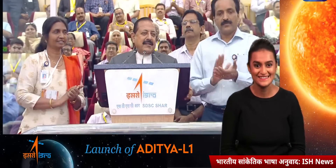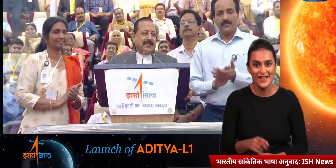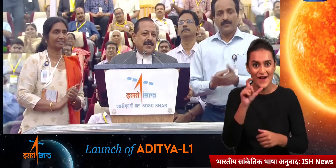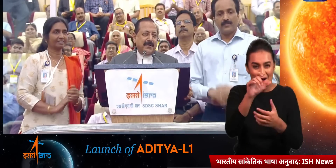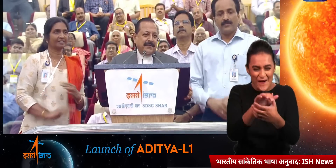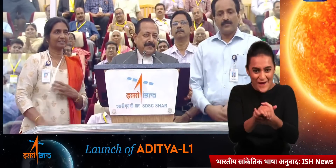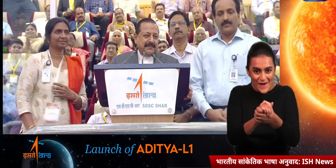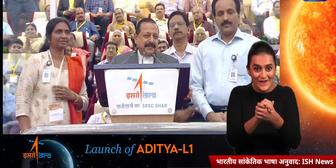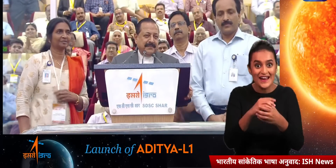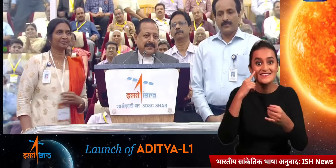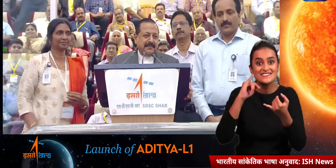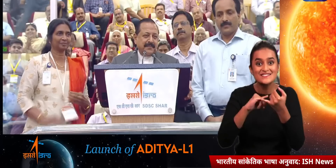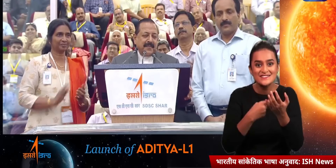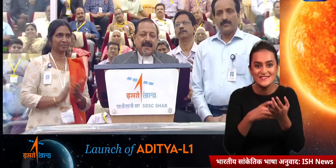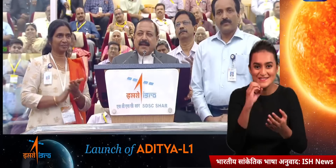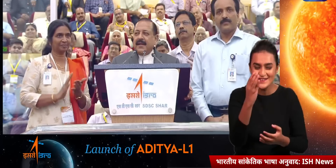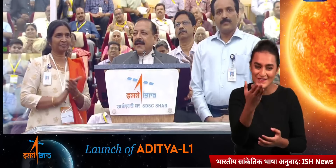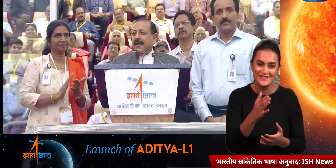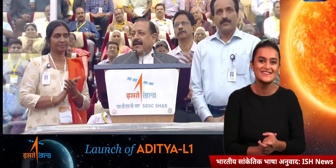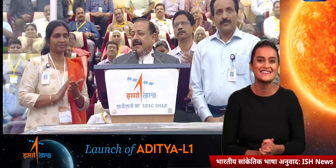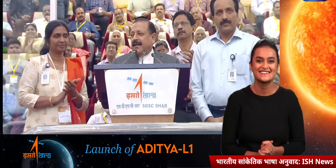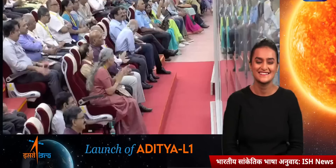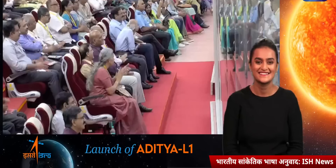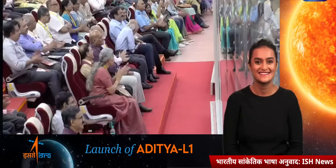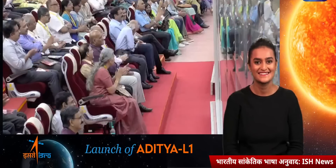Congratulations, ISRO.